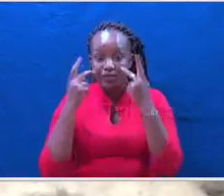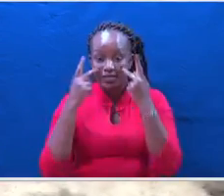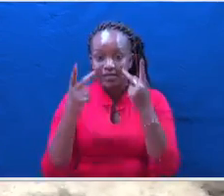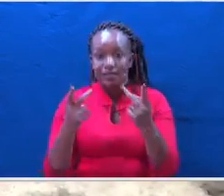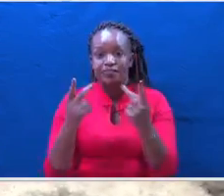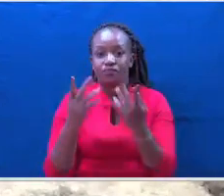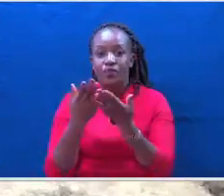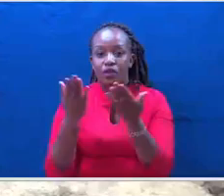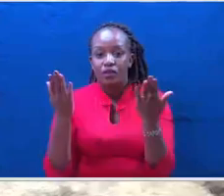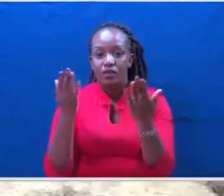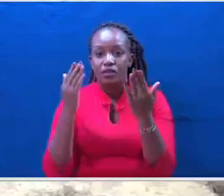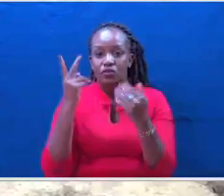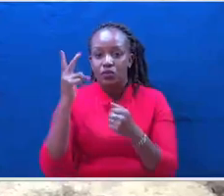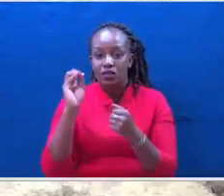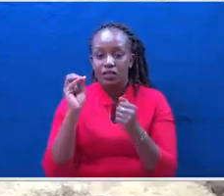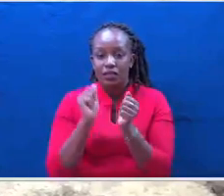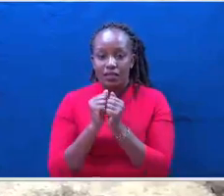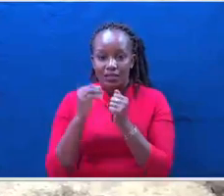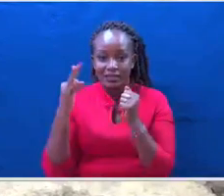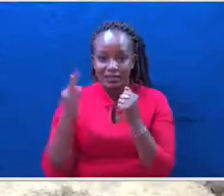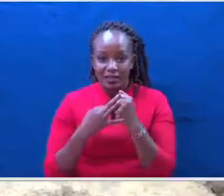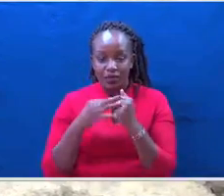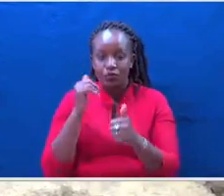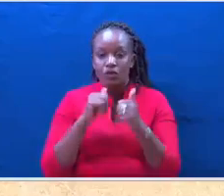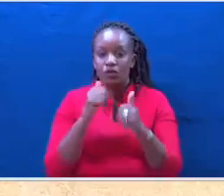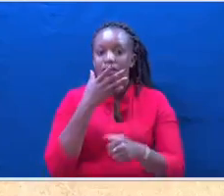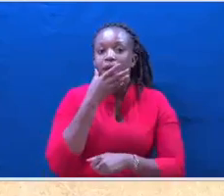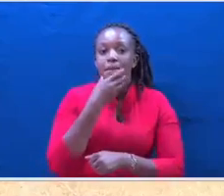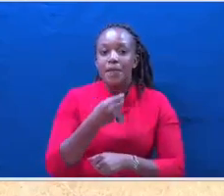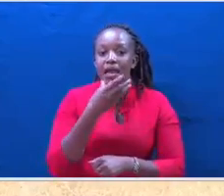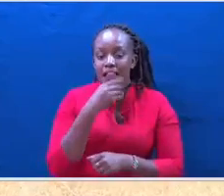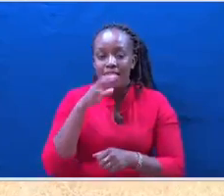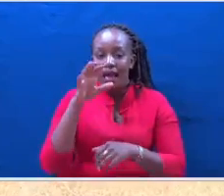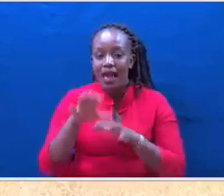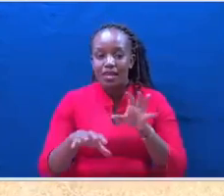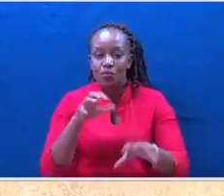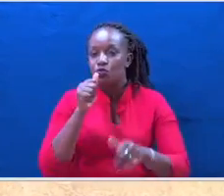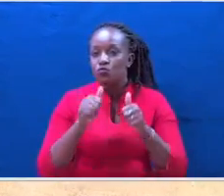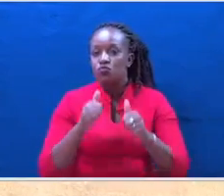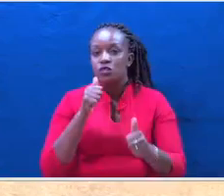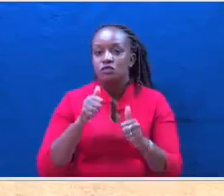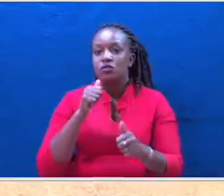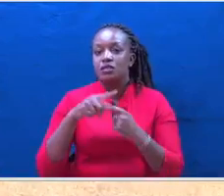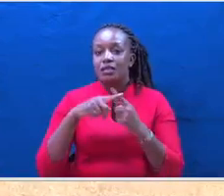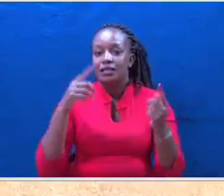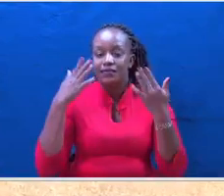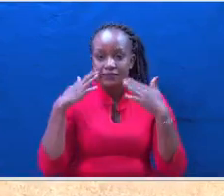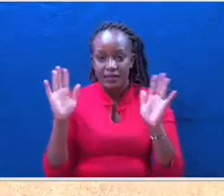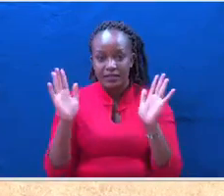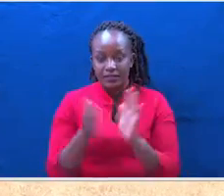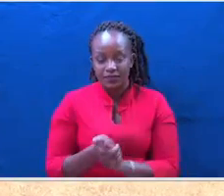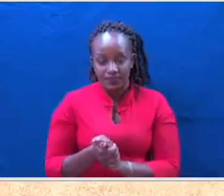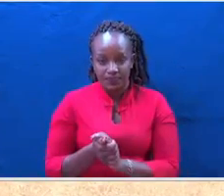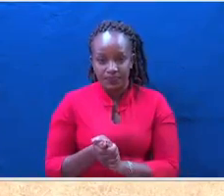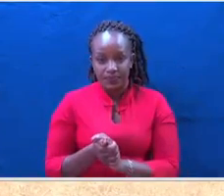Sudan in 2018, the last male northern white rhino, gave the rangers more passion to protect their subspecies.